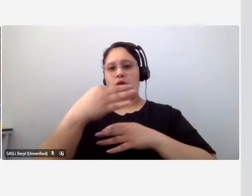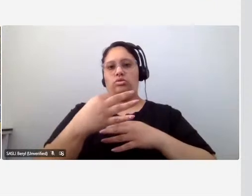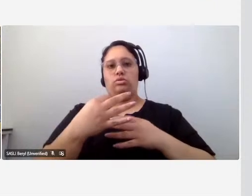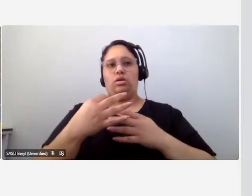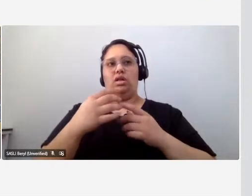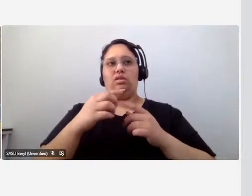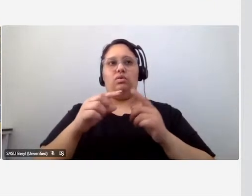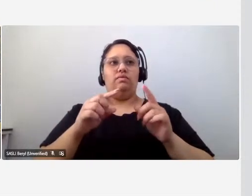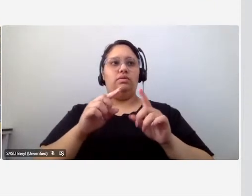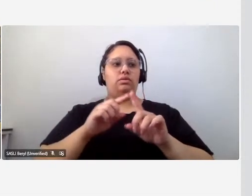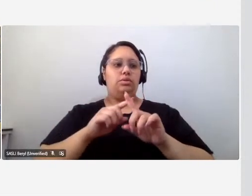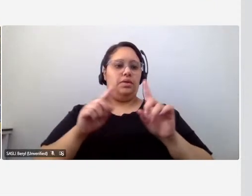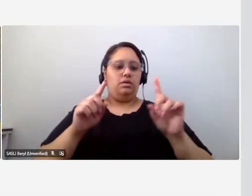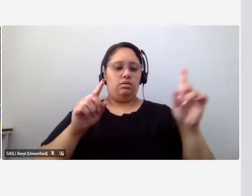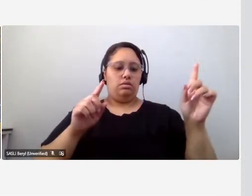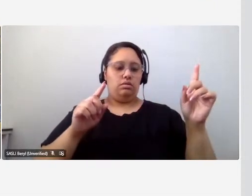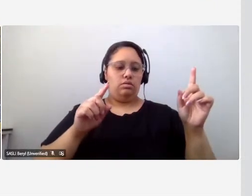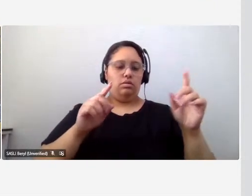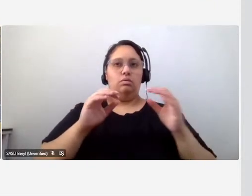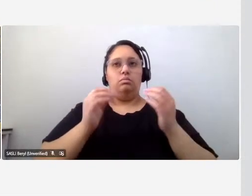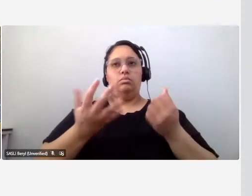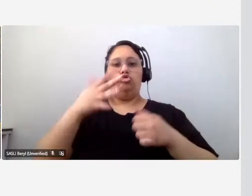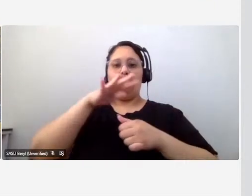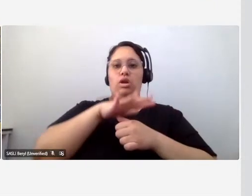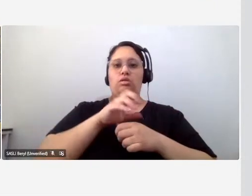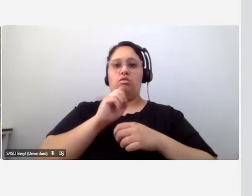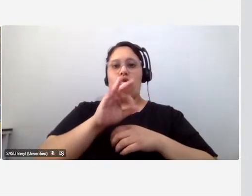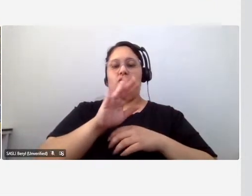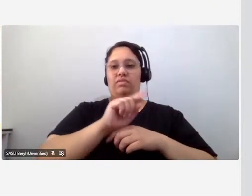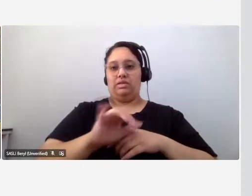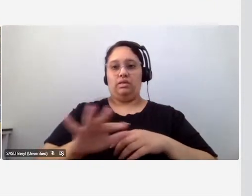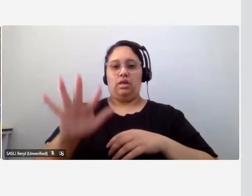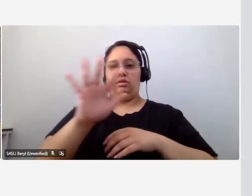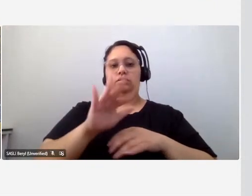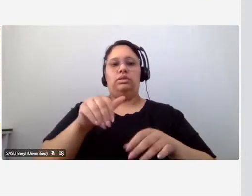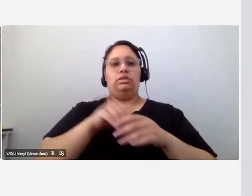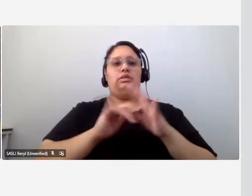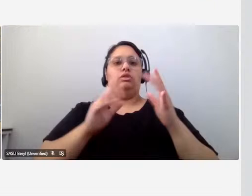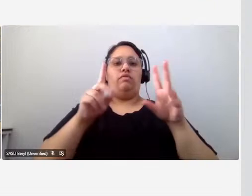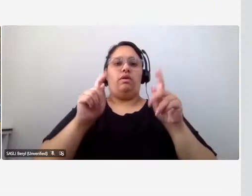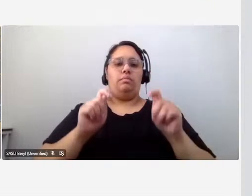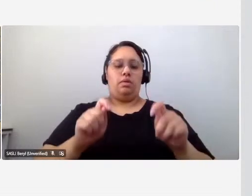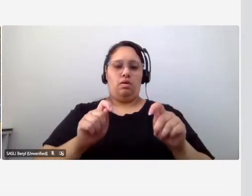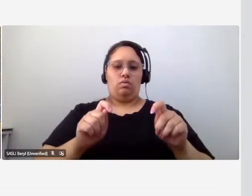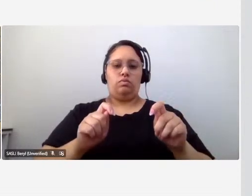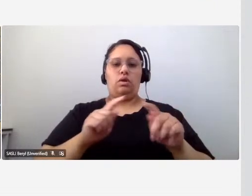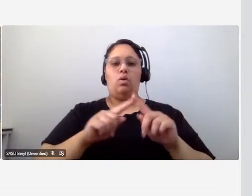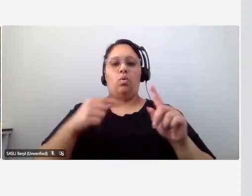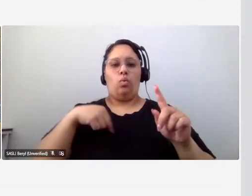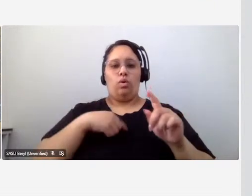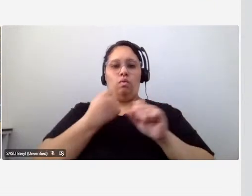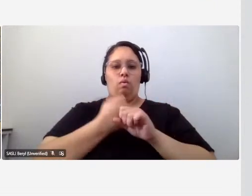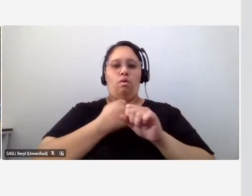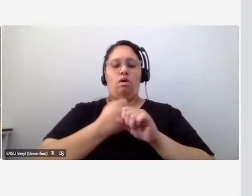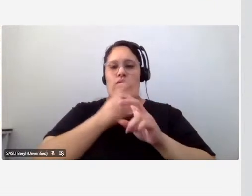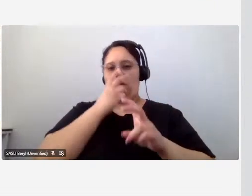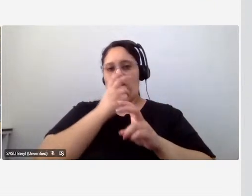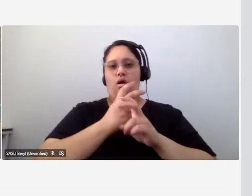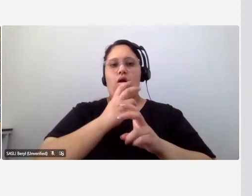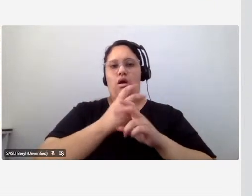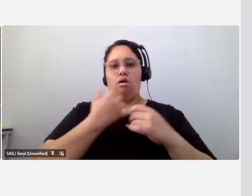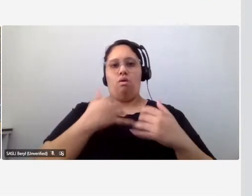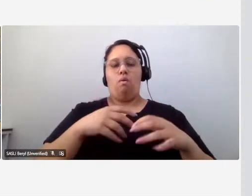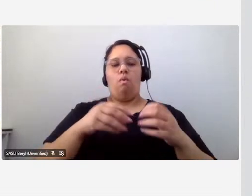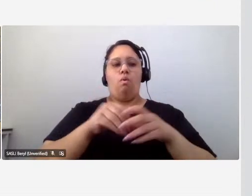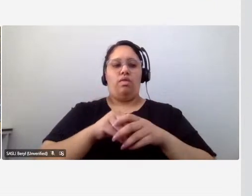60 years. And the majority of those are sitting within the City of Cape Town. And we've been working very hard with the